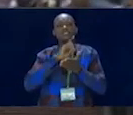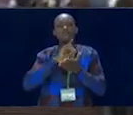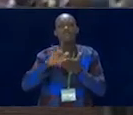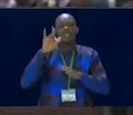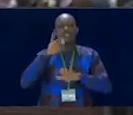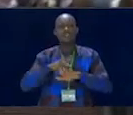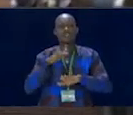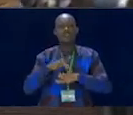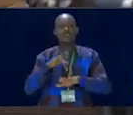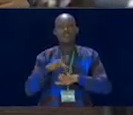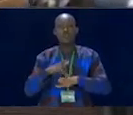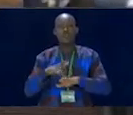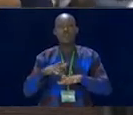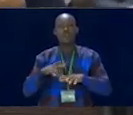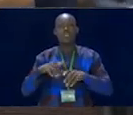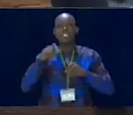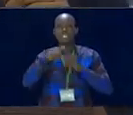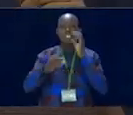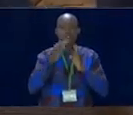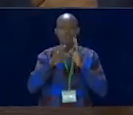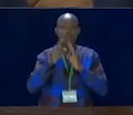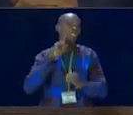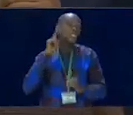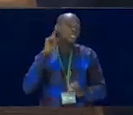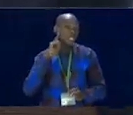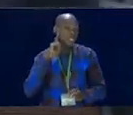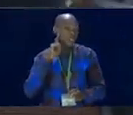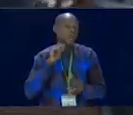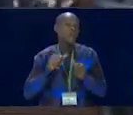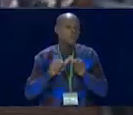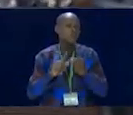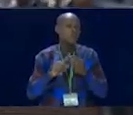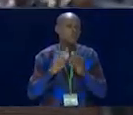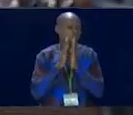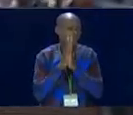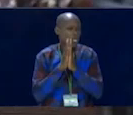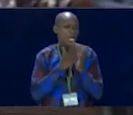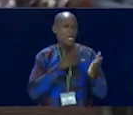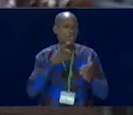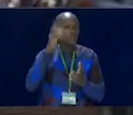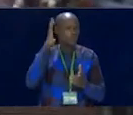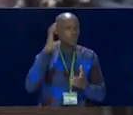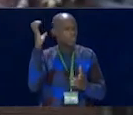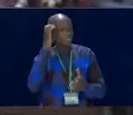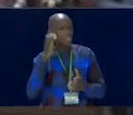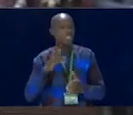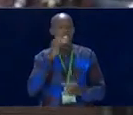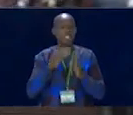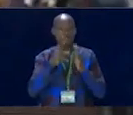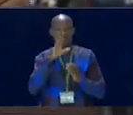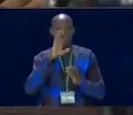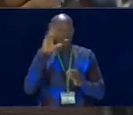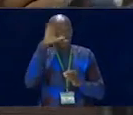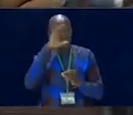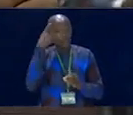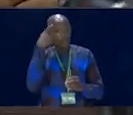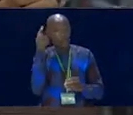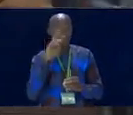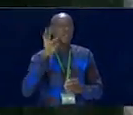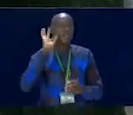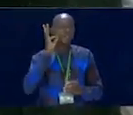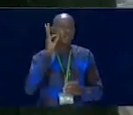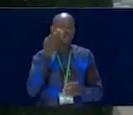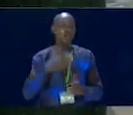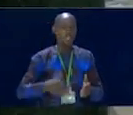pray and your ear will open. If you are seeking God for the fruit of the womb, pray that, Lord, I need a divine touch over my